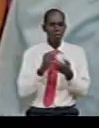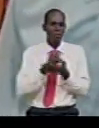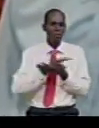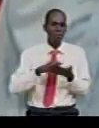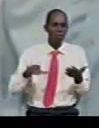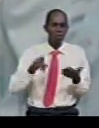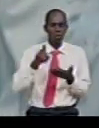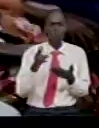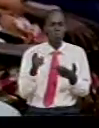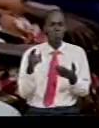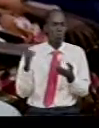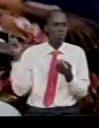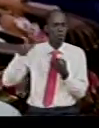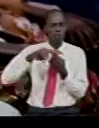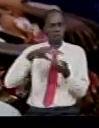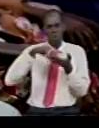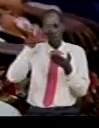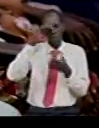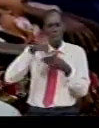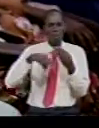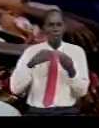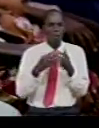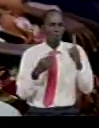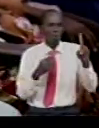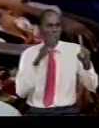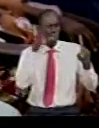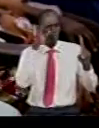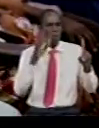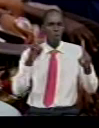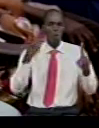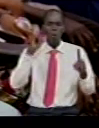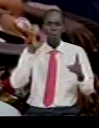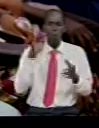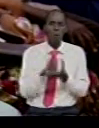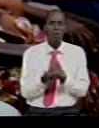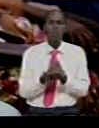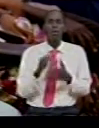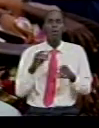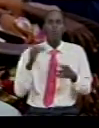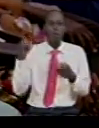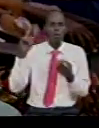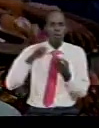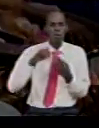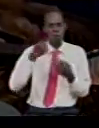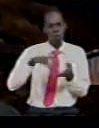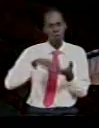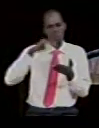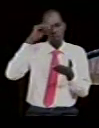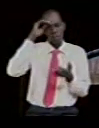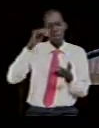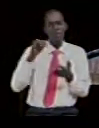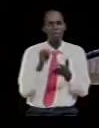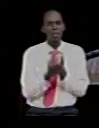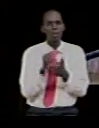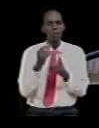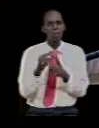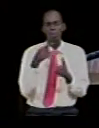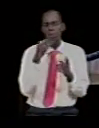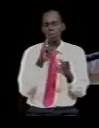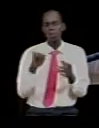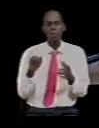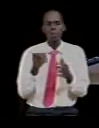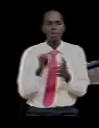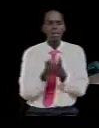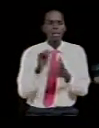one wife. Continue. You've learnt about all that was scattered about. They went everywhere preaching the word.